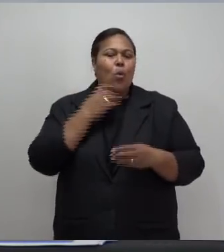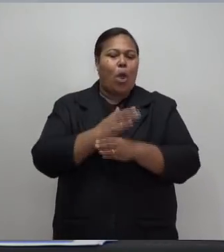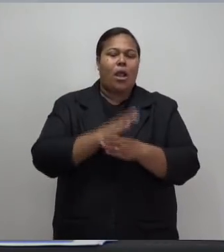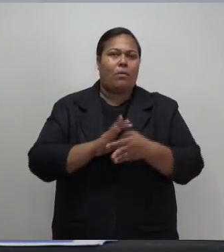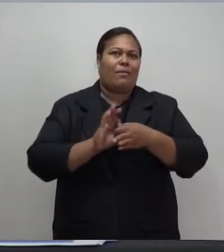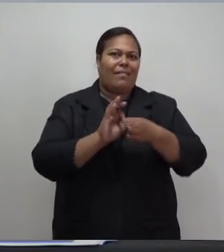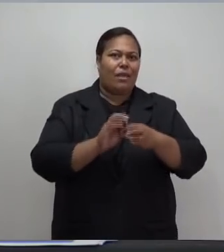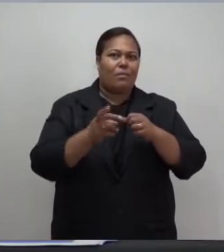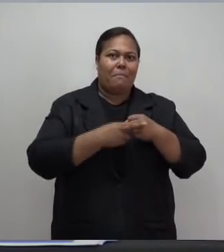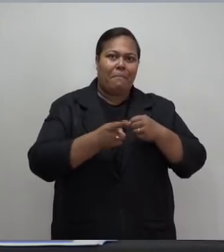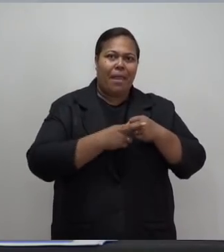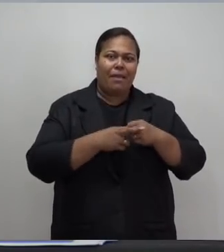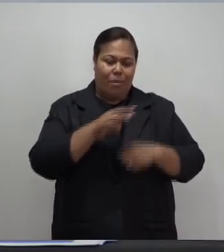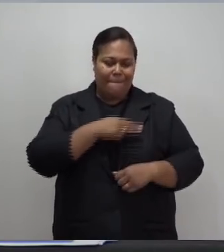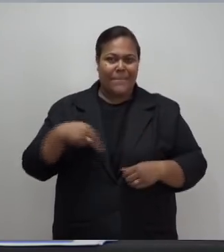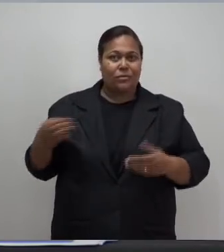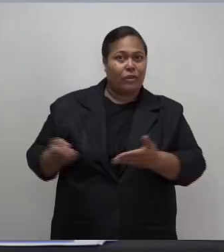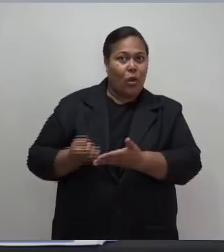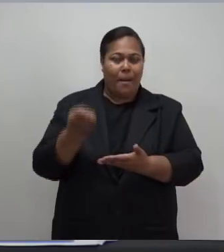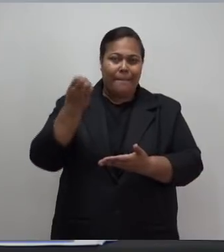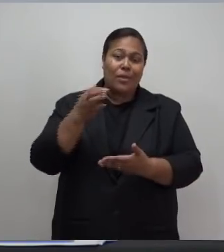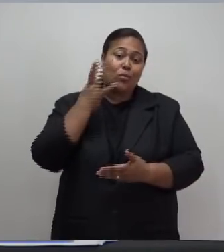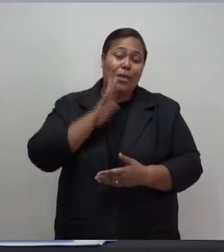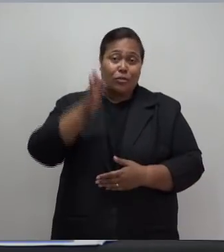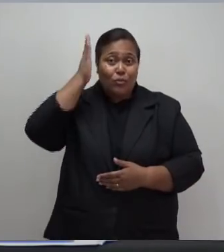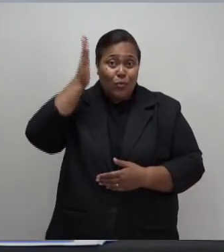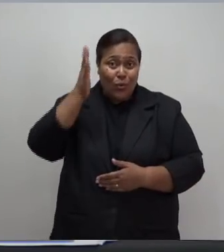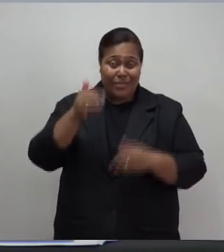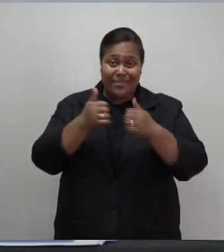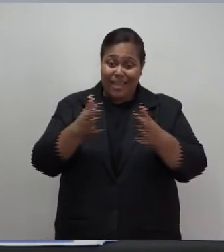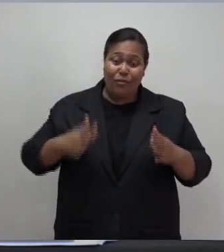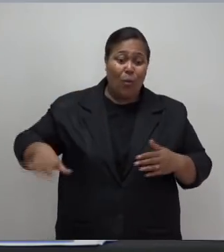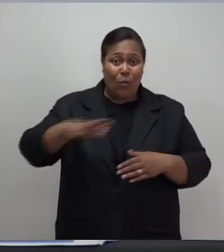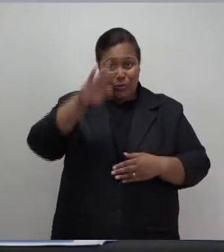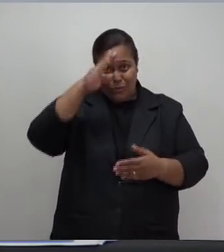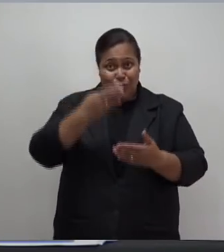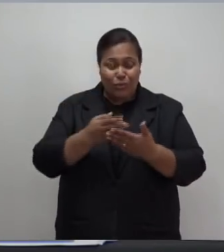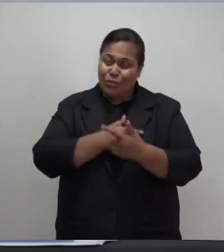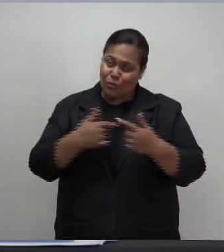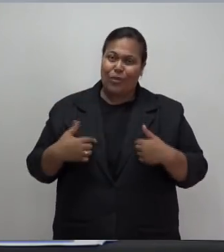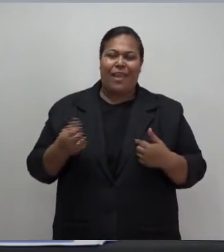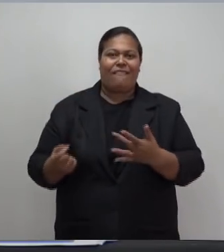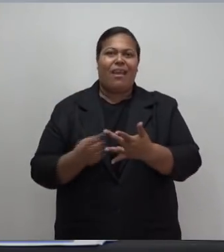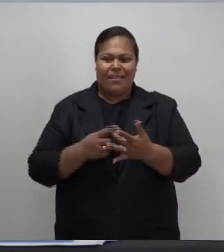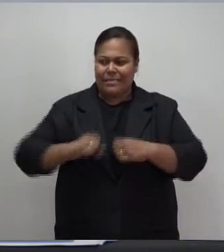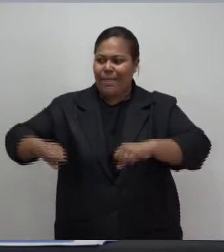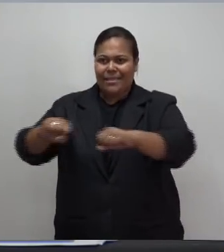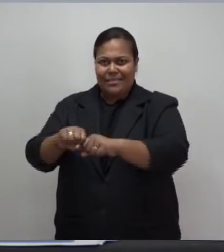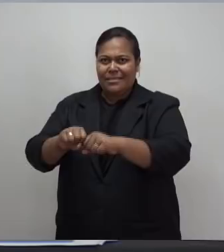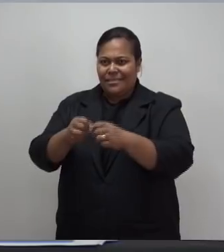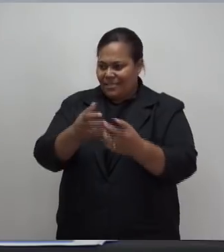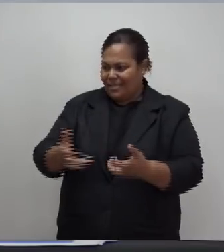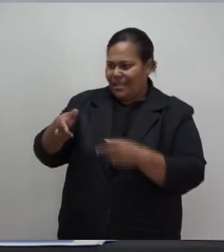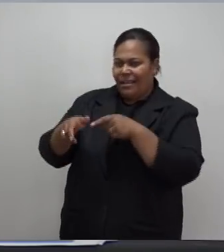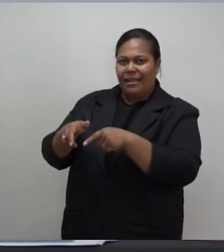unit of the Ministry of Economy to see that when school resumes for all the students, we have learning spaces and shelters put